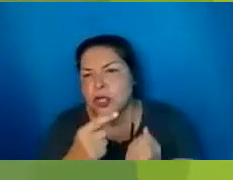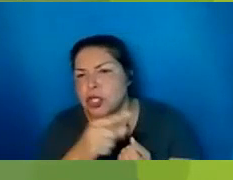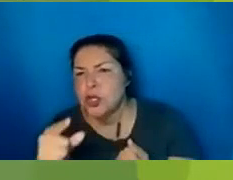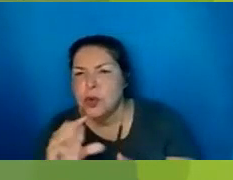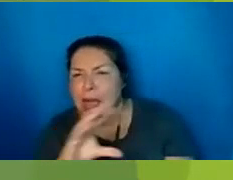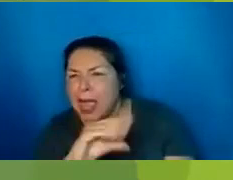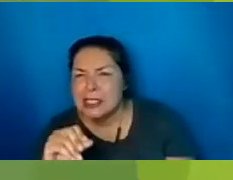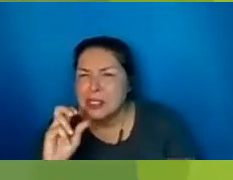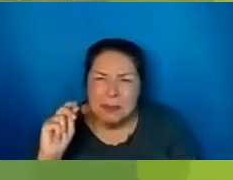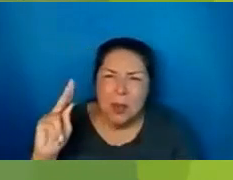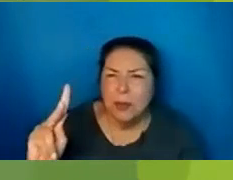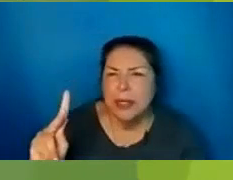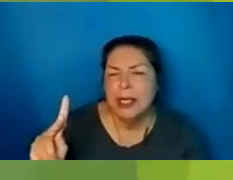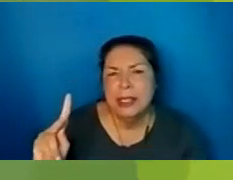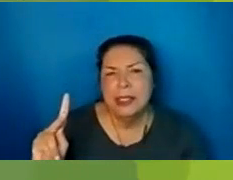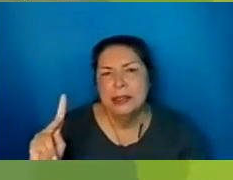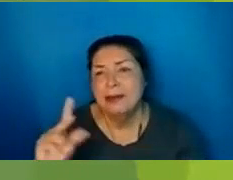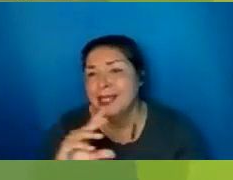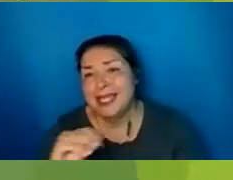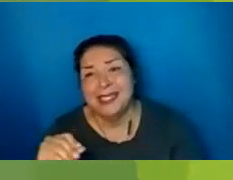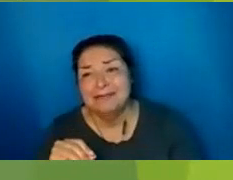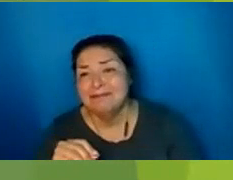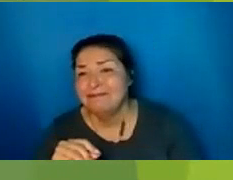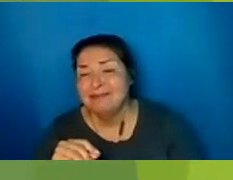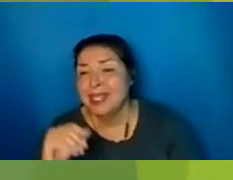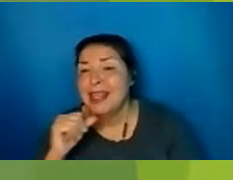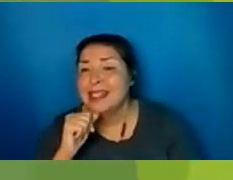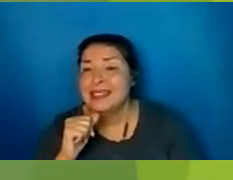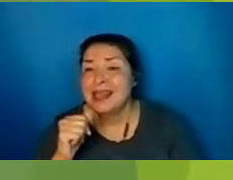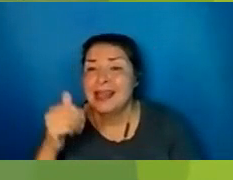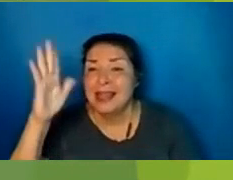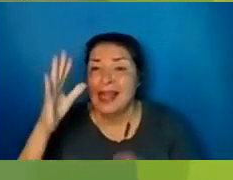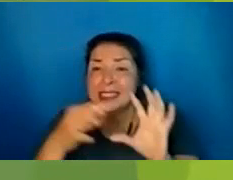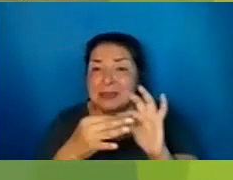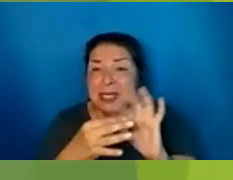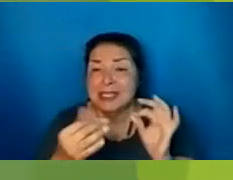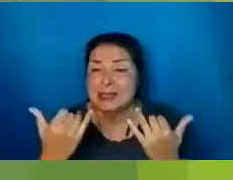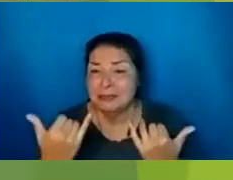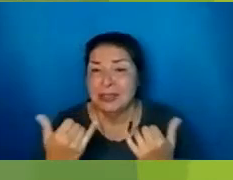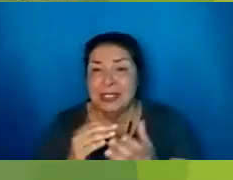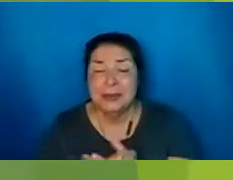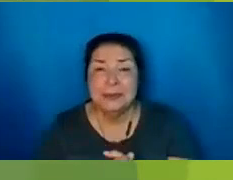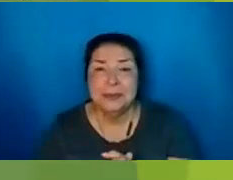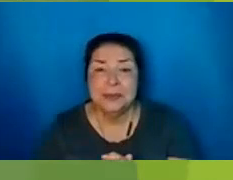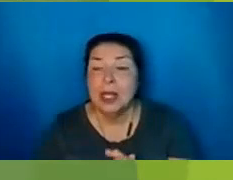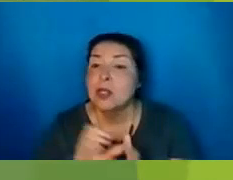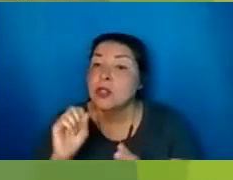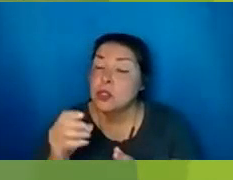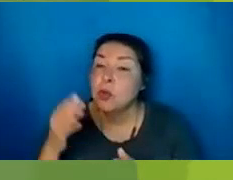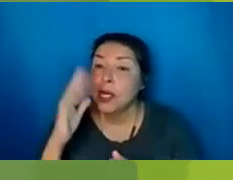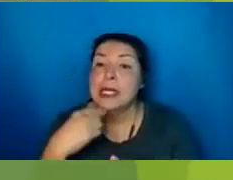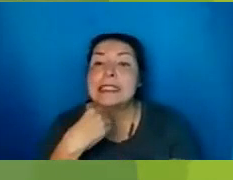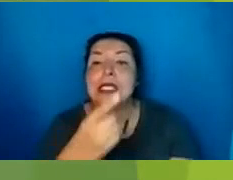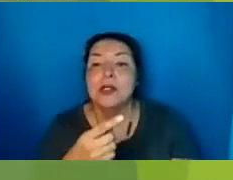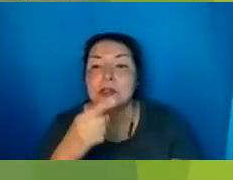right. And that's not the message that God wants to take to them at this point. So God says to these